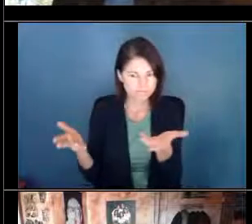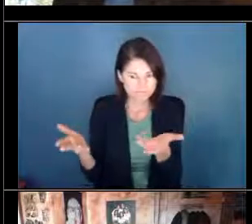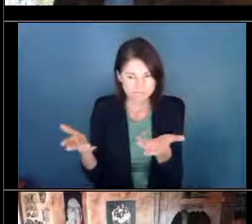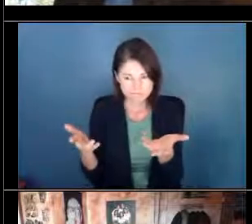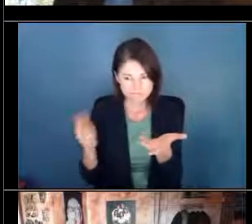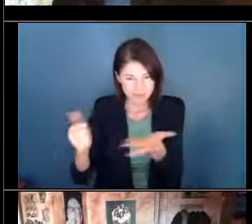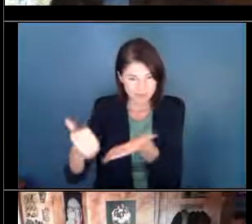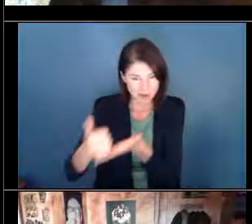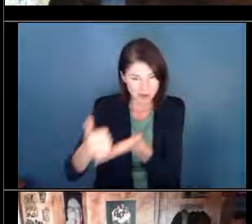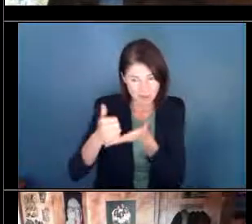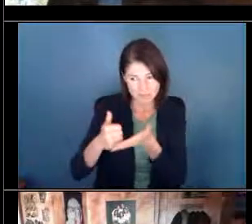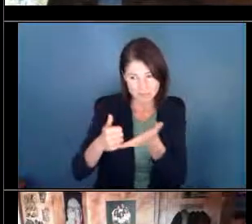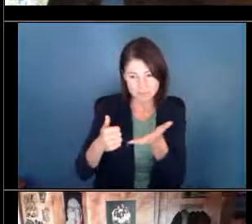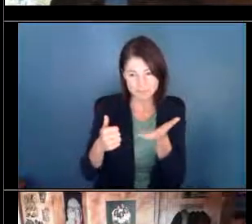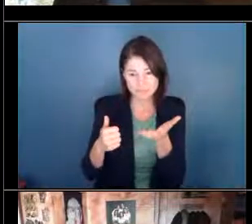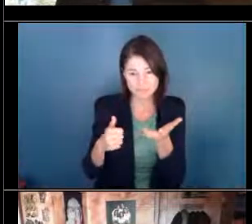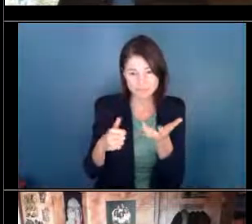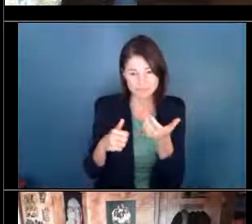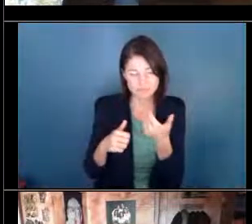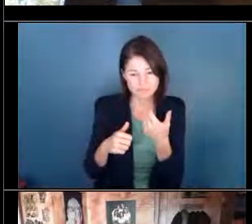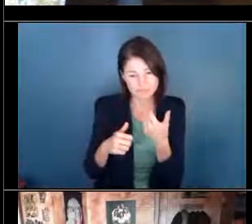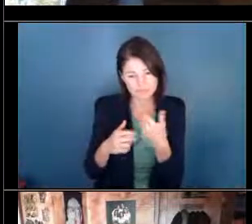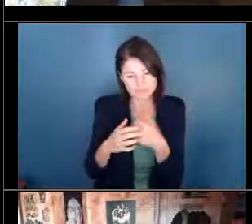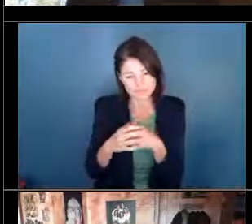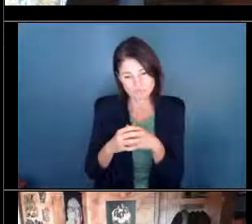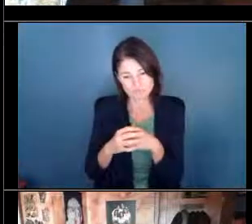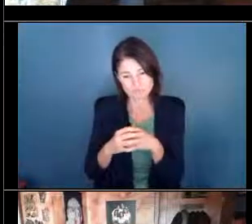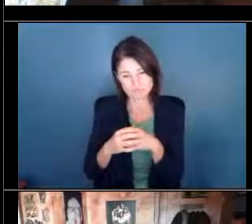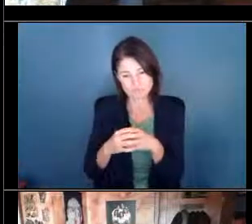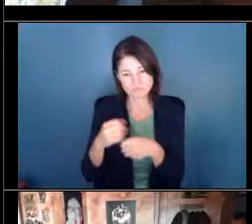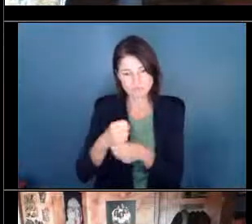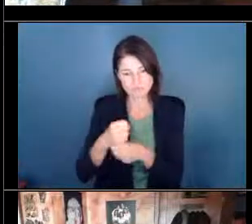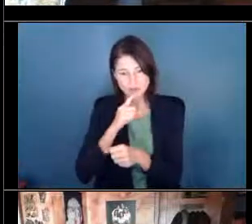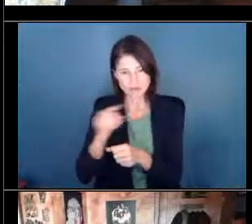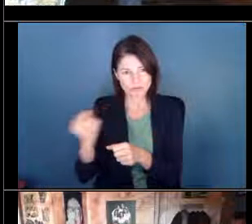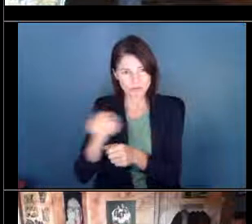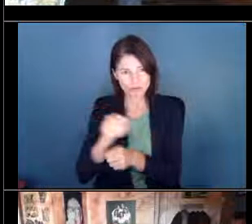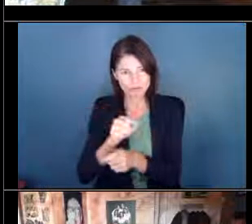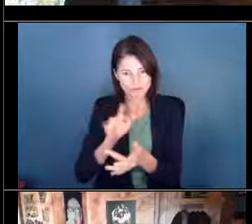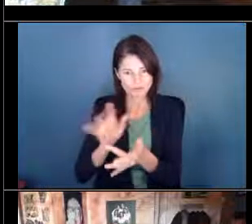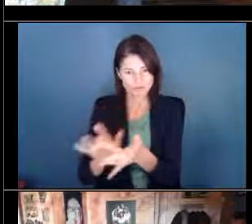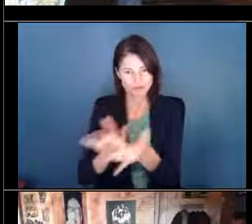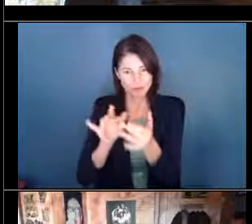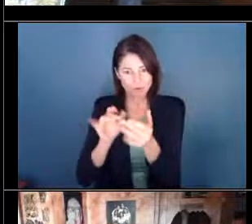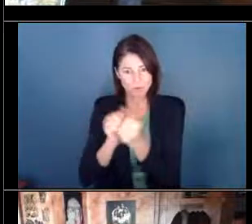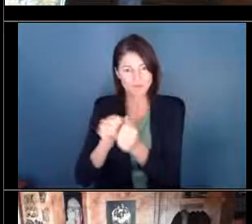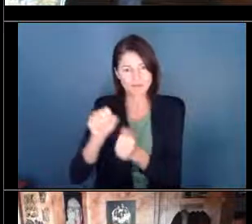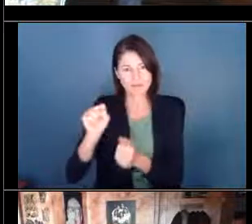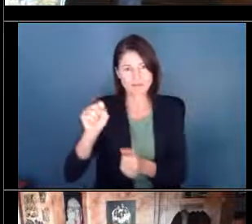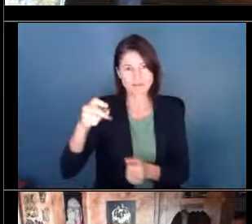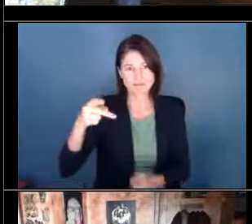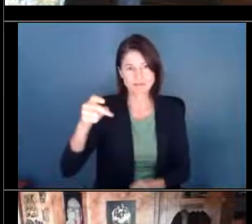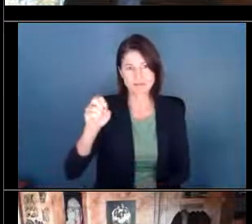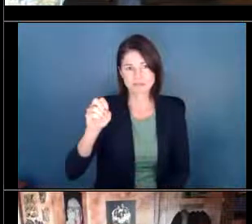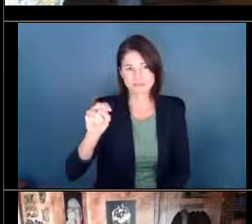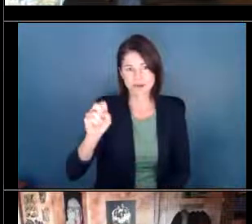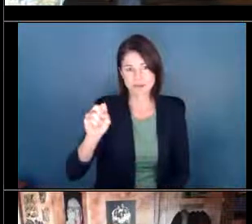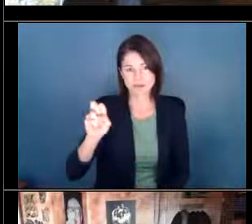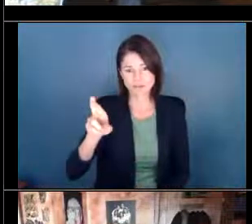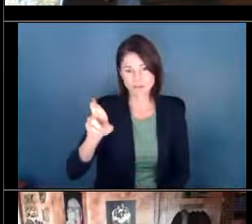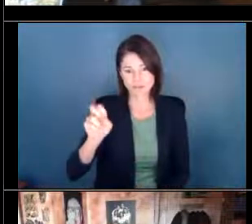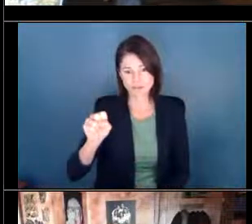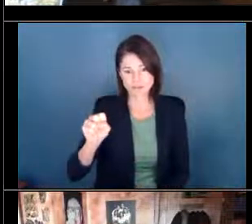find ways to make sure that they're having conversations with some of the airport sponsors, so that instead of losing money, maybe you could transfer it to someone else who